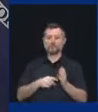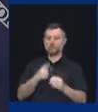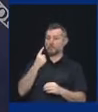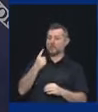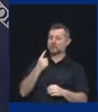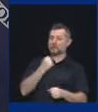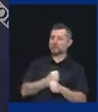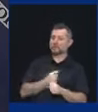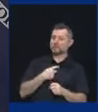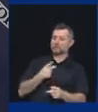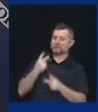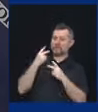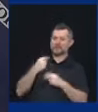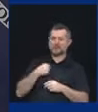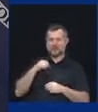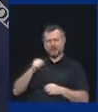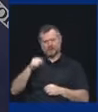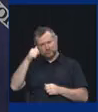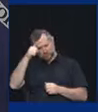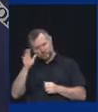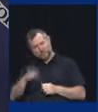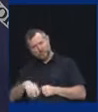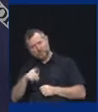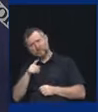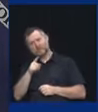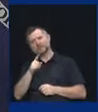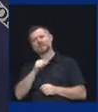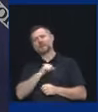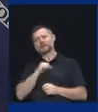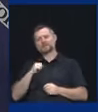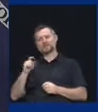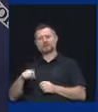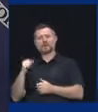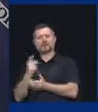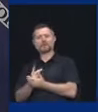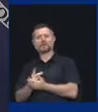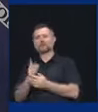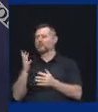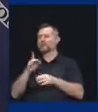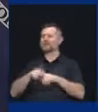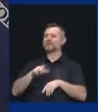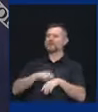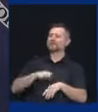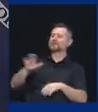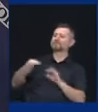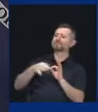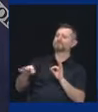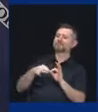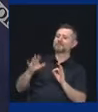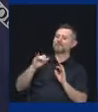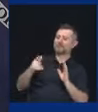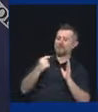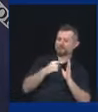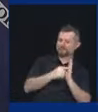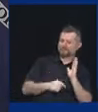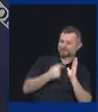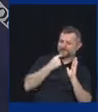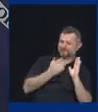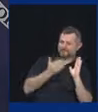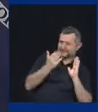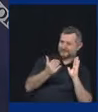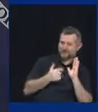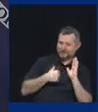Yeah, I know, but then it has to be passed by the assembly, and it depends on what they do with the bill and what